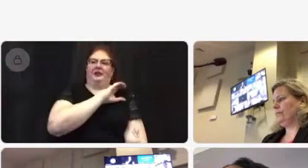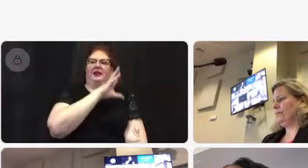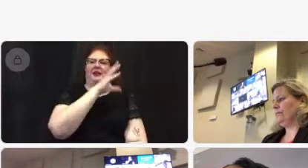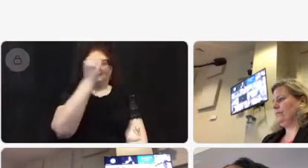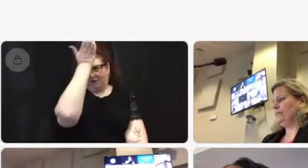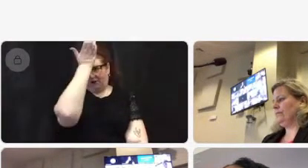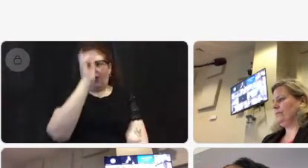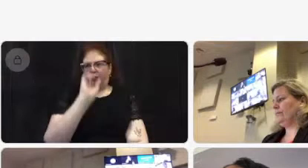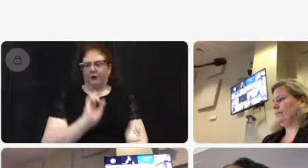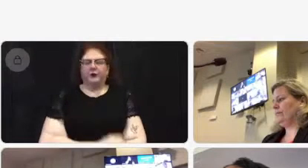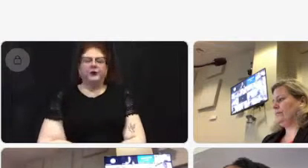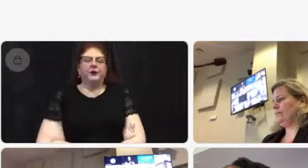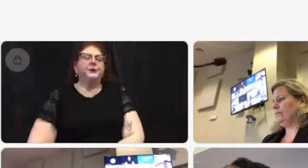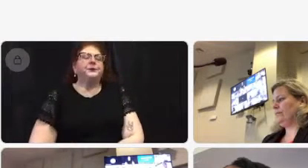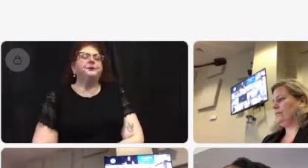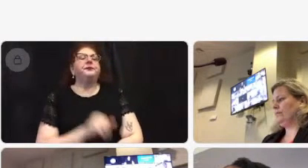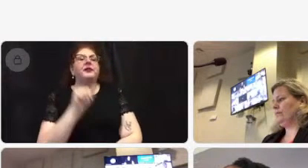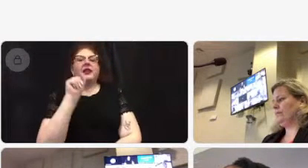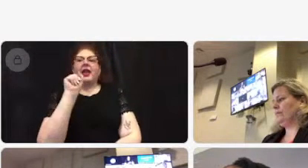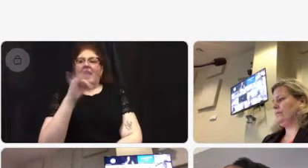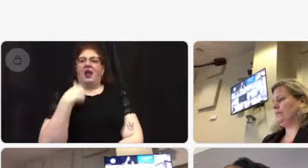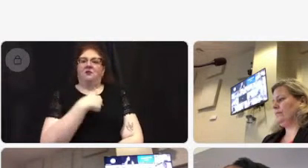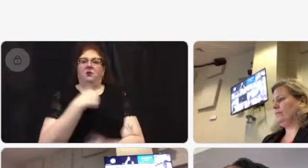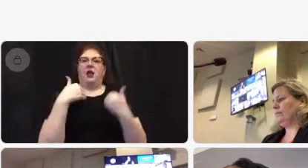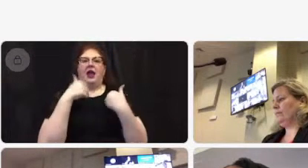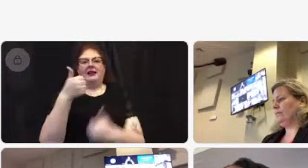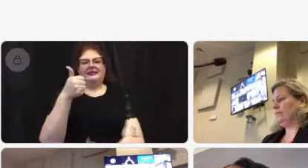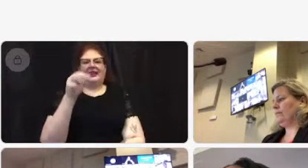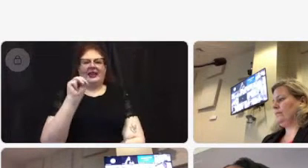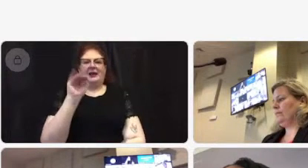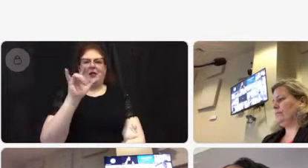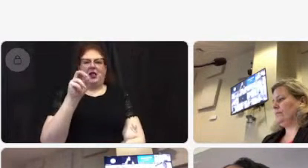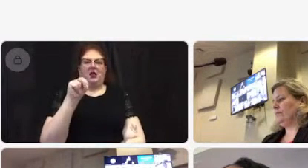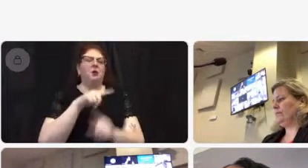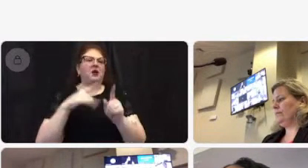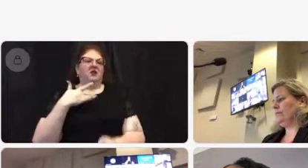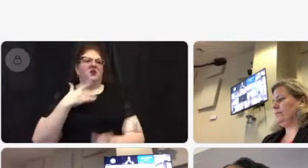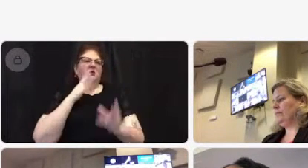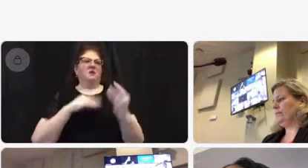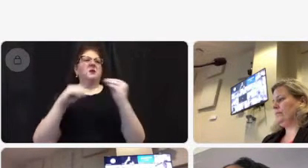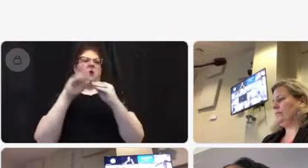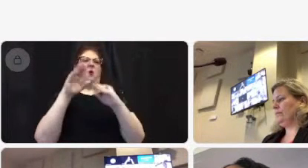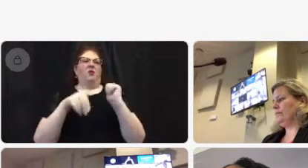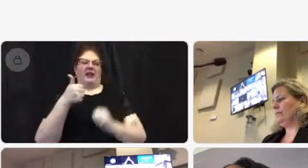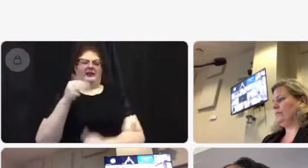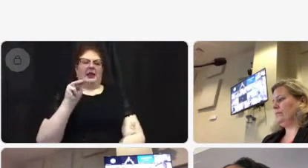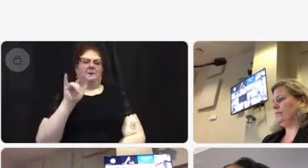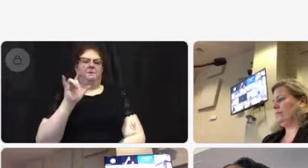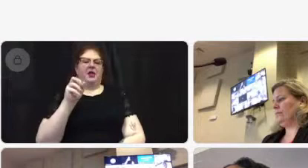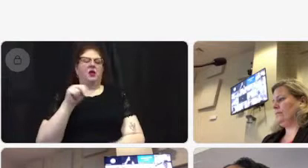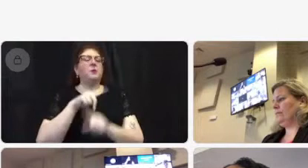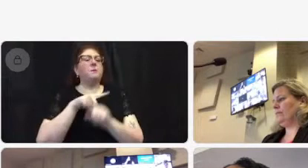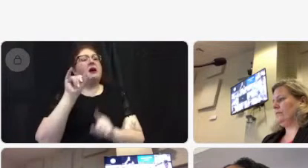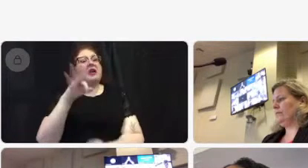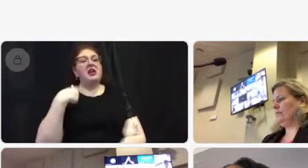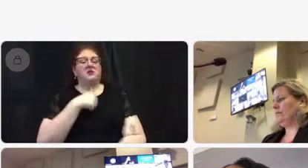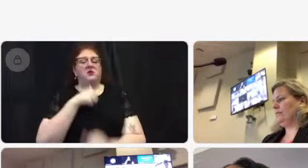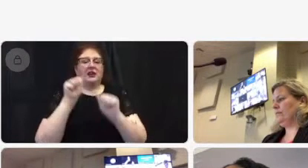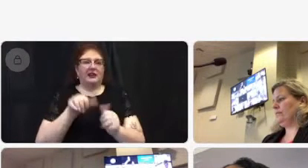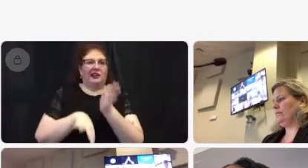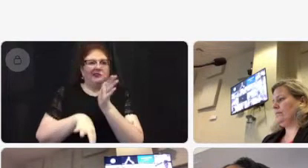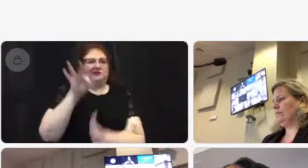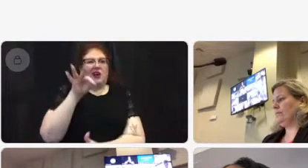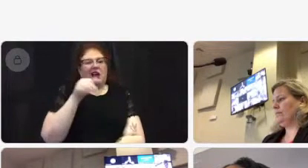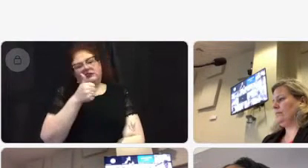So essentially, let's just say if it was 10 million, it's going to be more than 10 million. But if we can find somewhere between 10 to